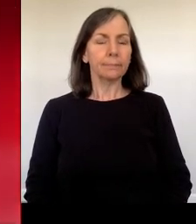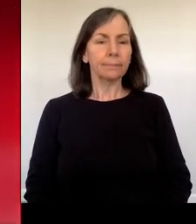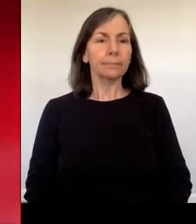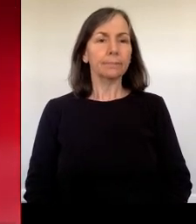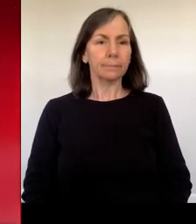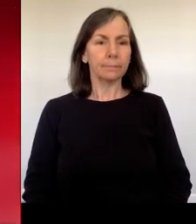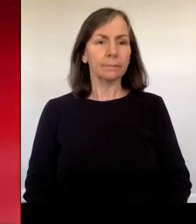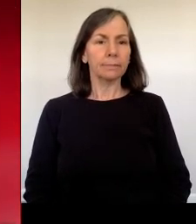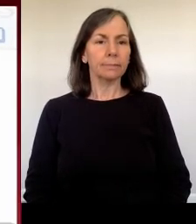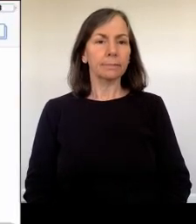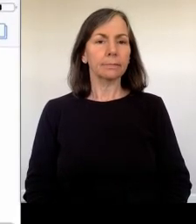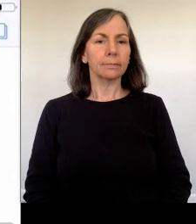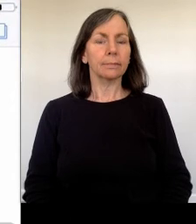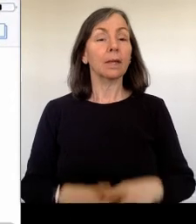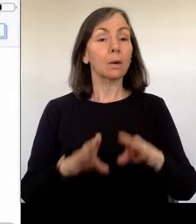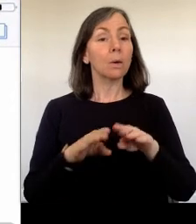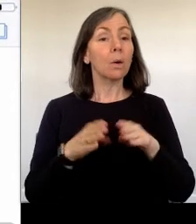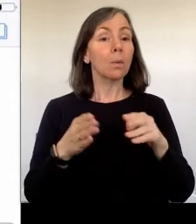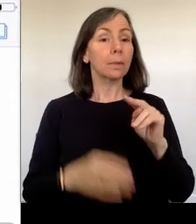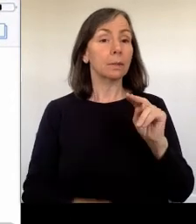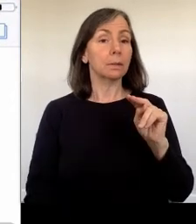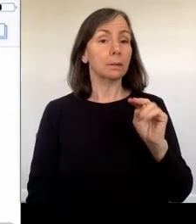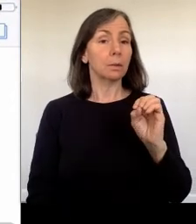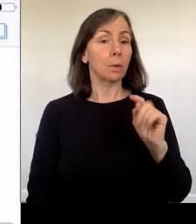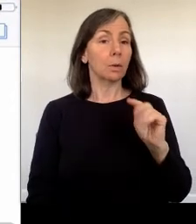I'm going to reopen Notability.